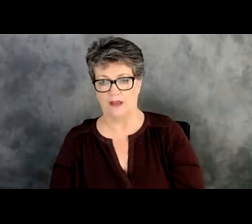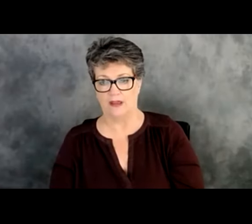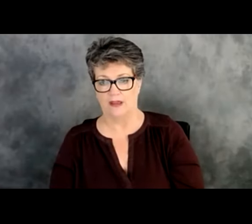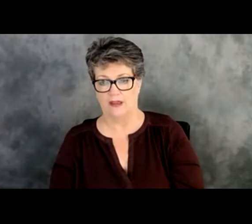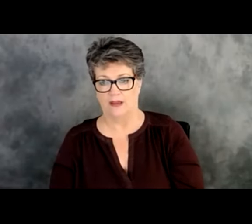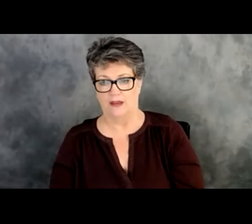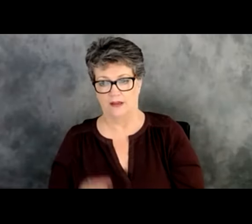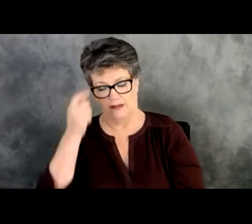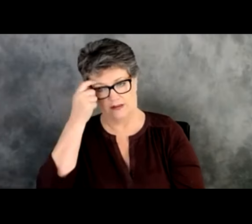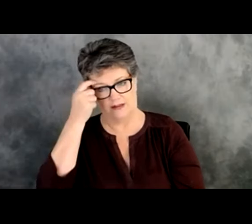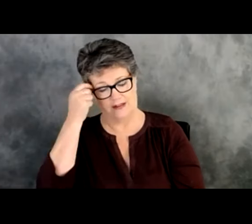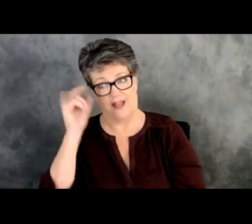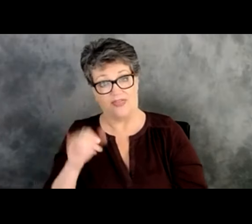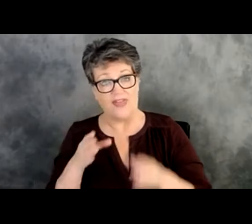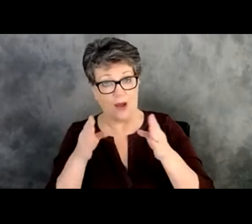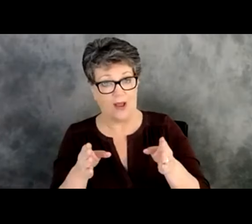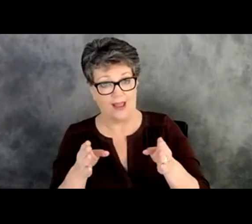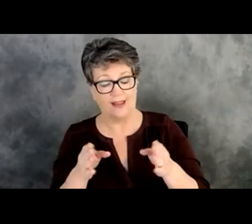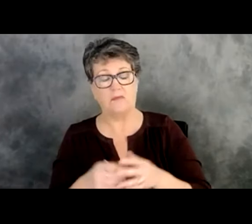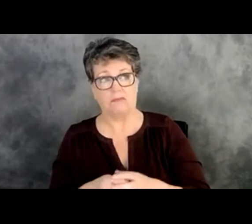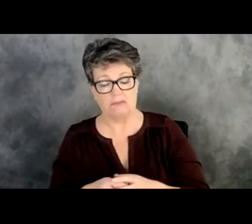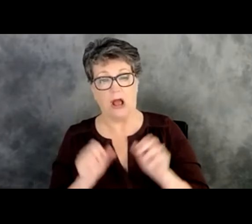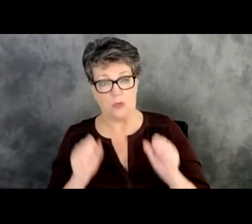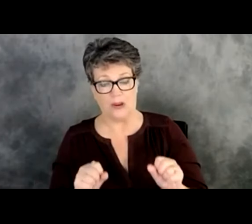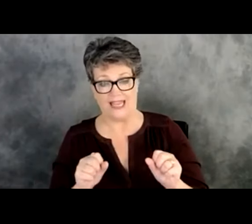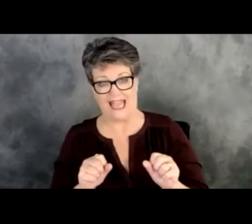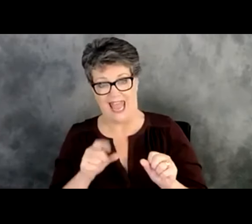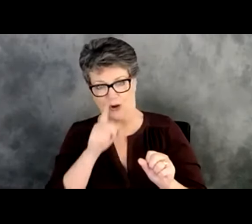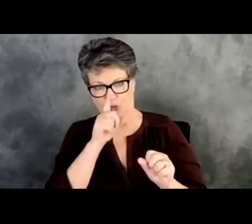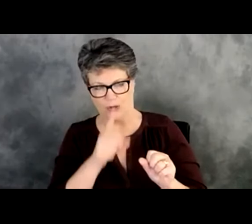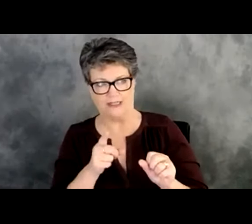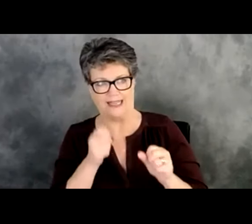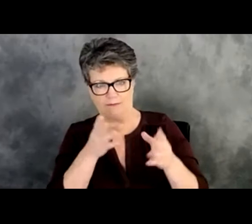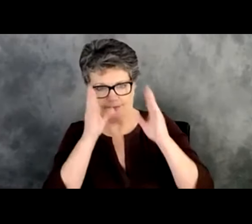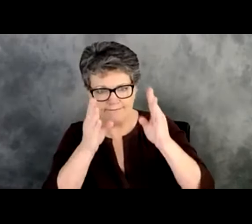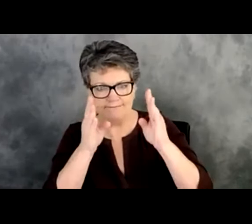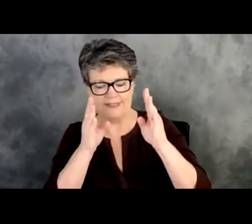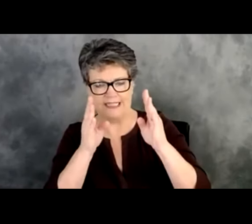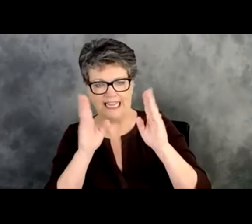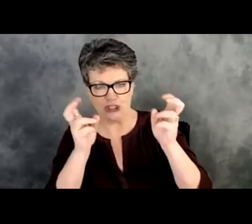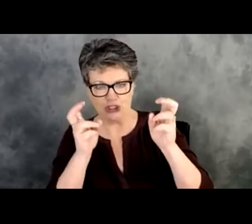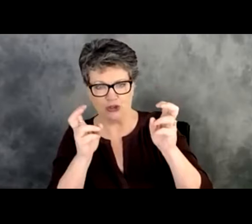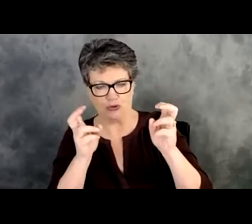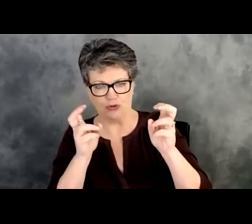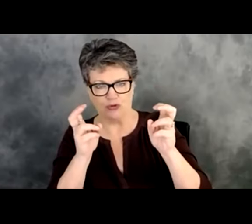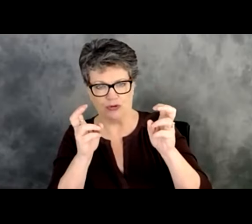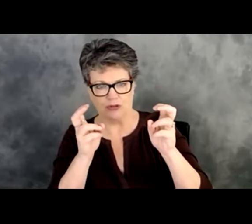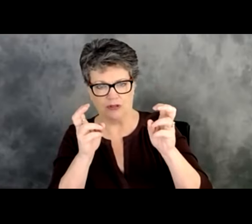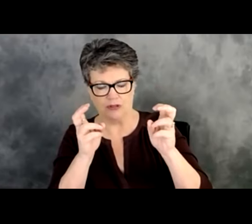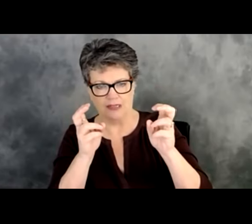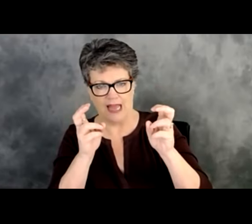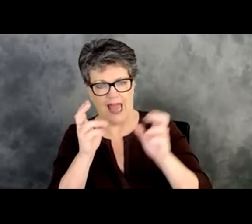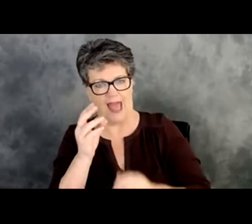I think by doing that, we can elevate this issue and keep it at the forefront